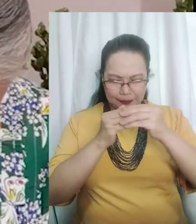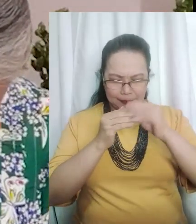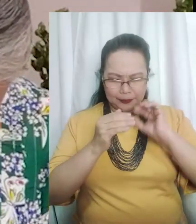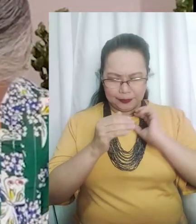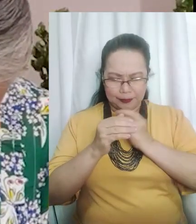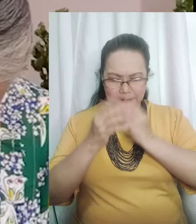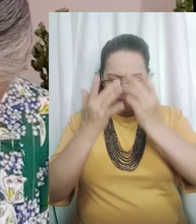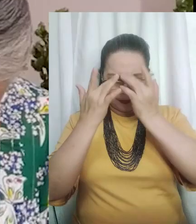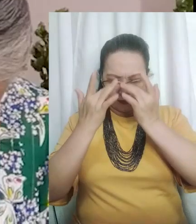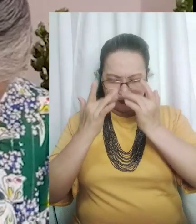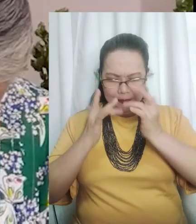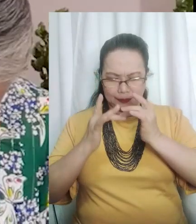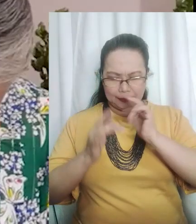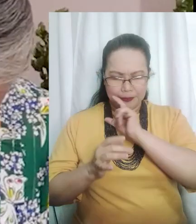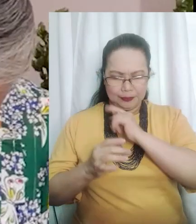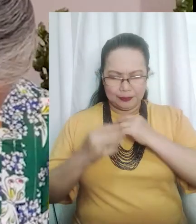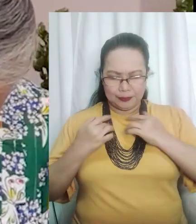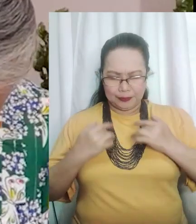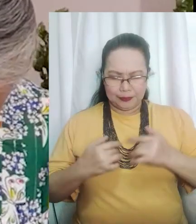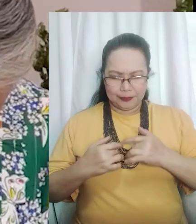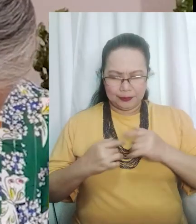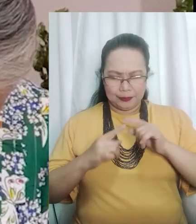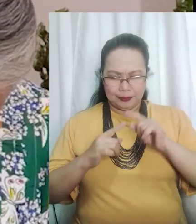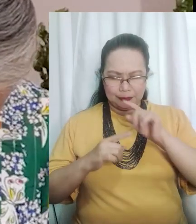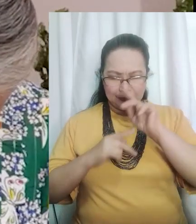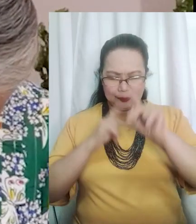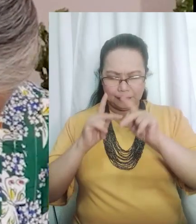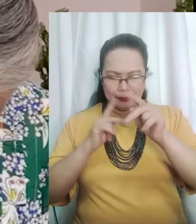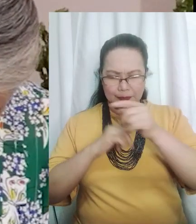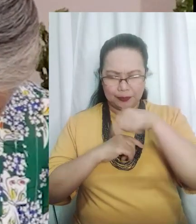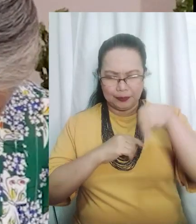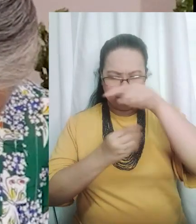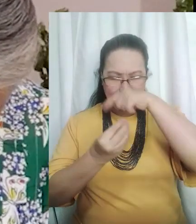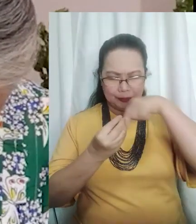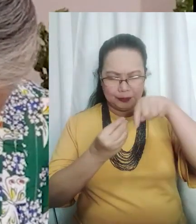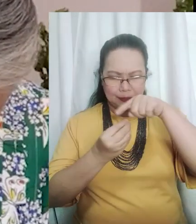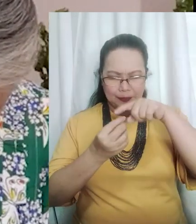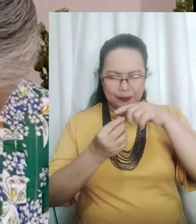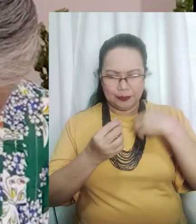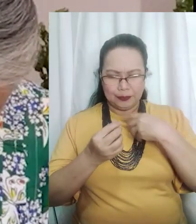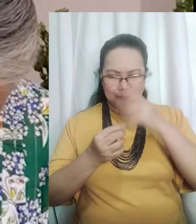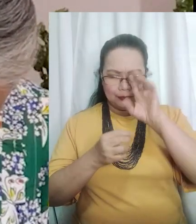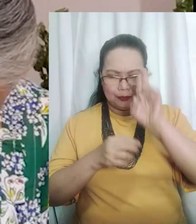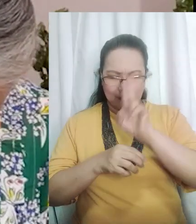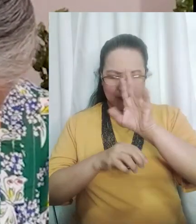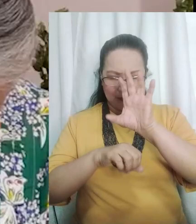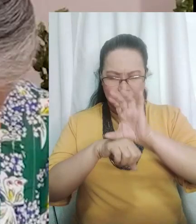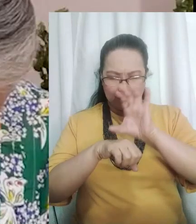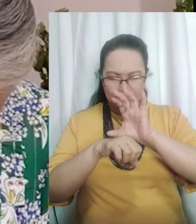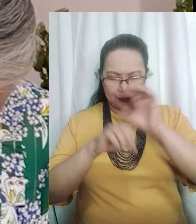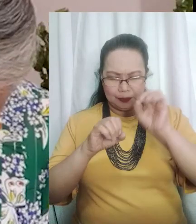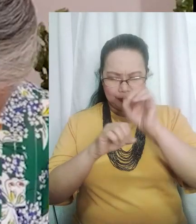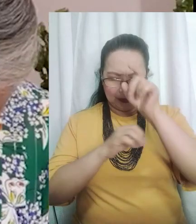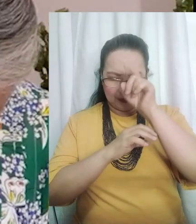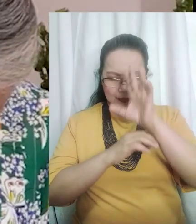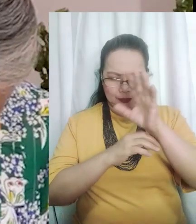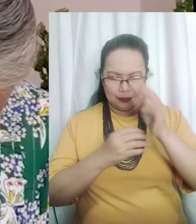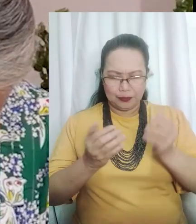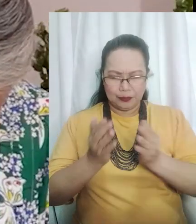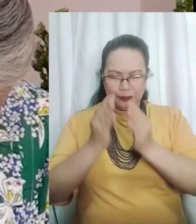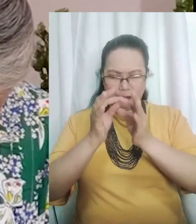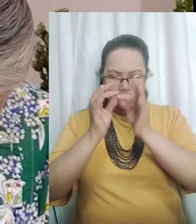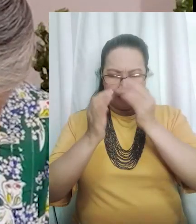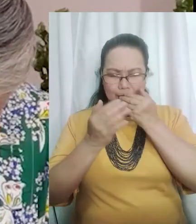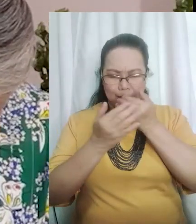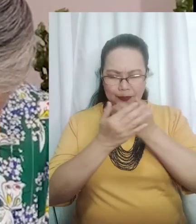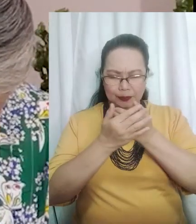have a compassionate heart towards the people around us. Use your church, O God, to bring your